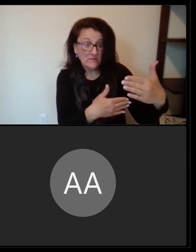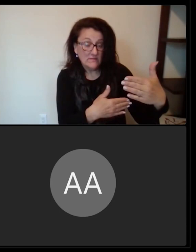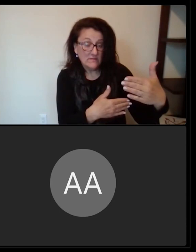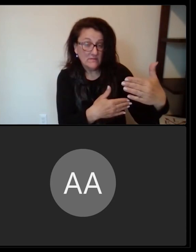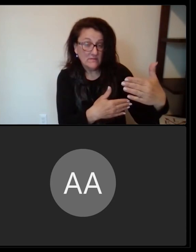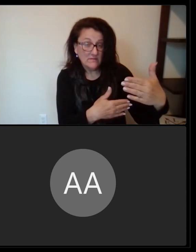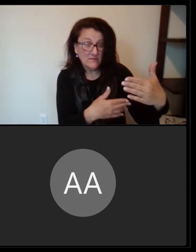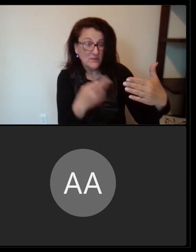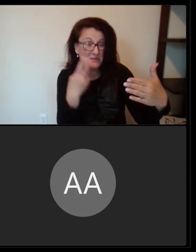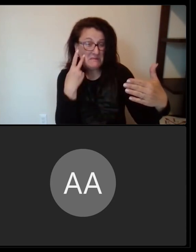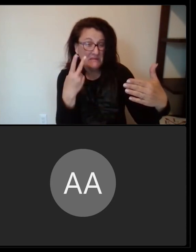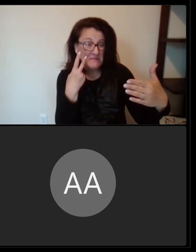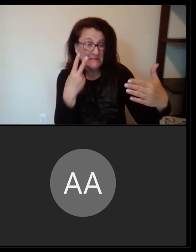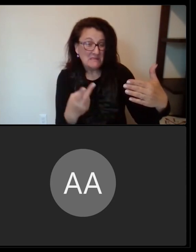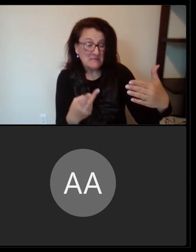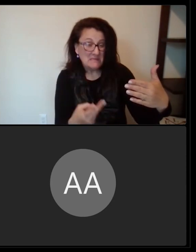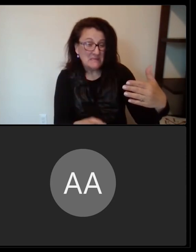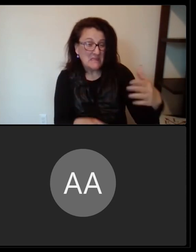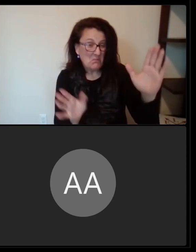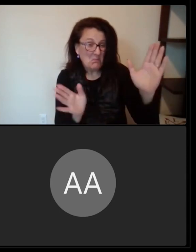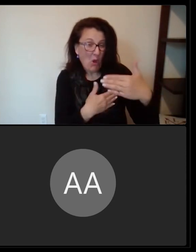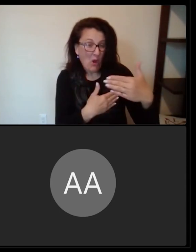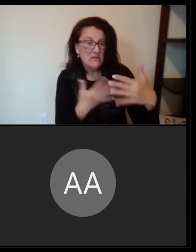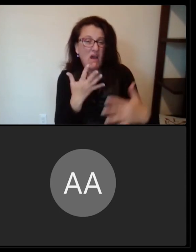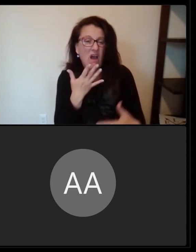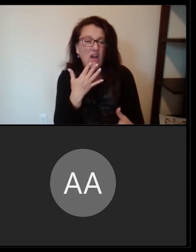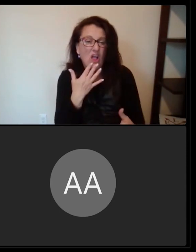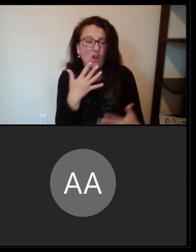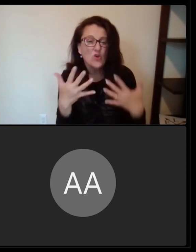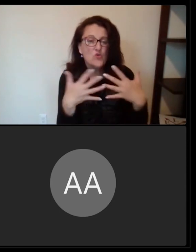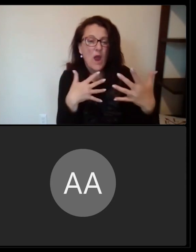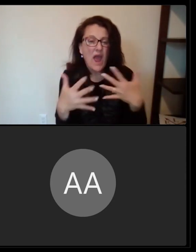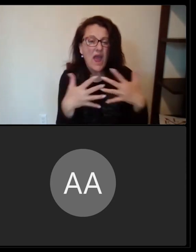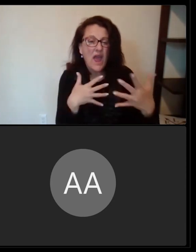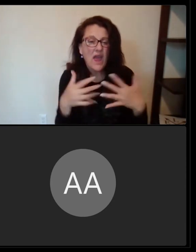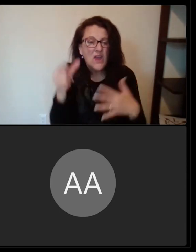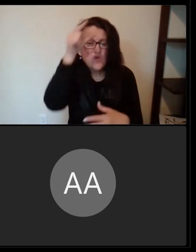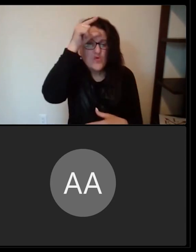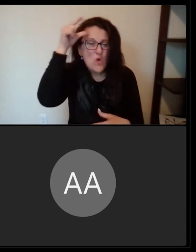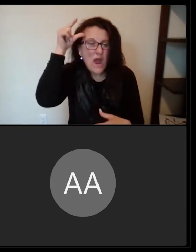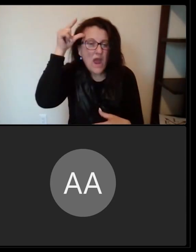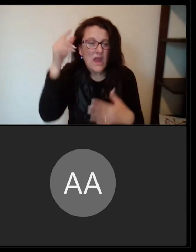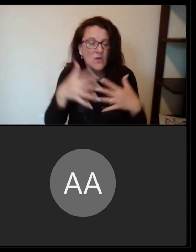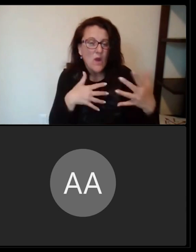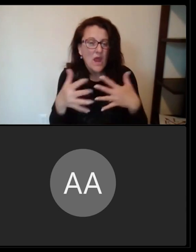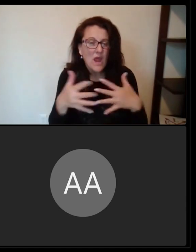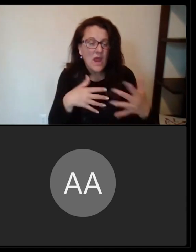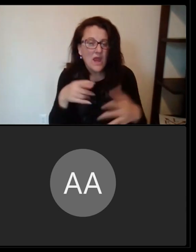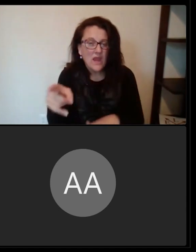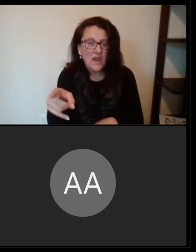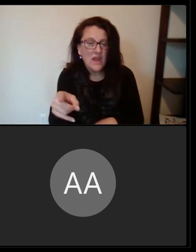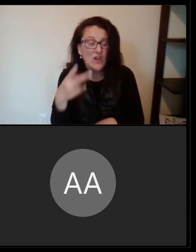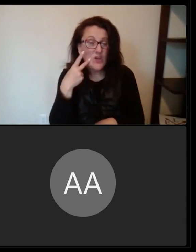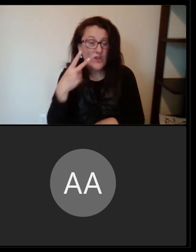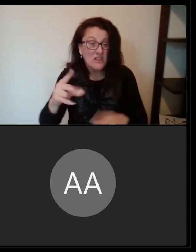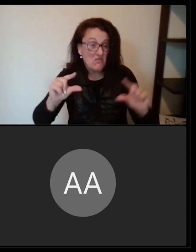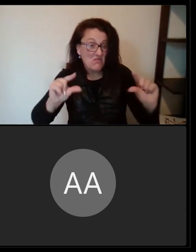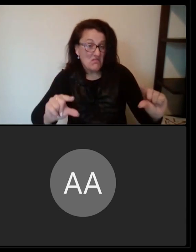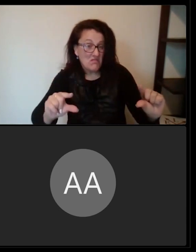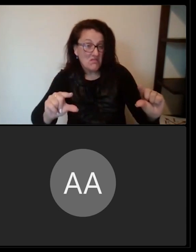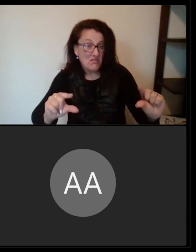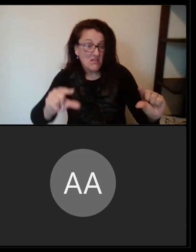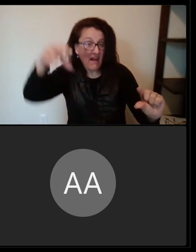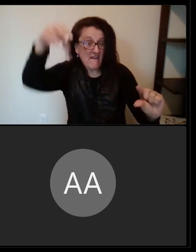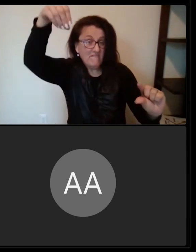and you'll see this big gray box. I am pulling it out so I can show you. And all the ballots that we have just cast